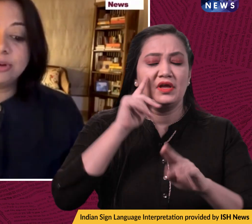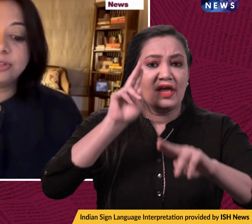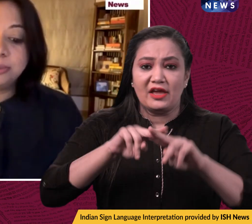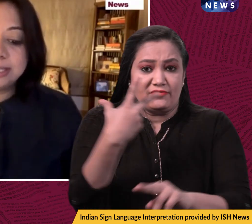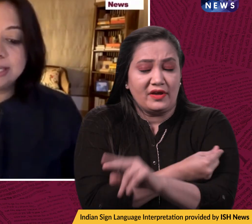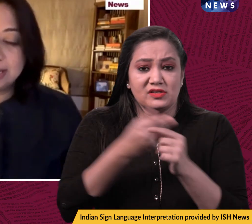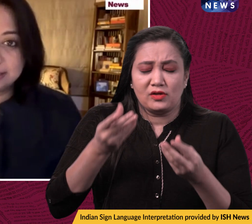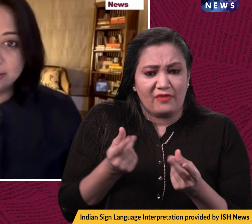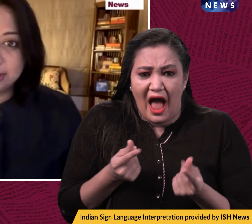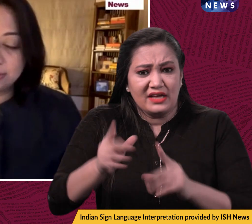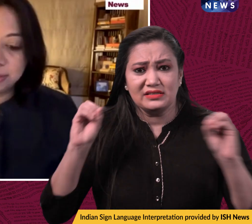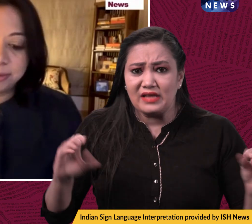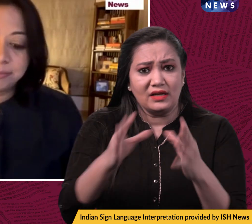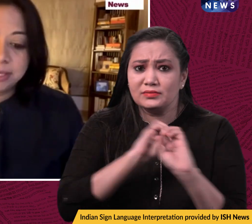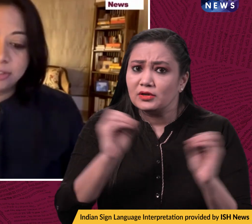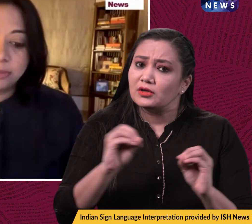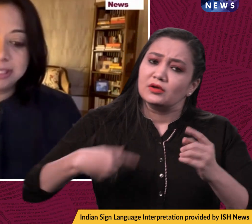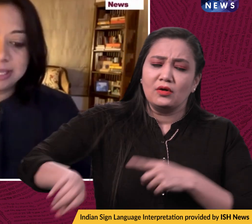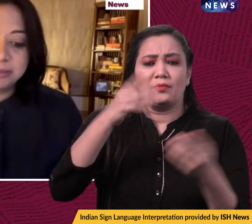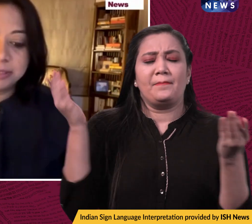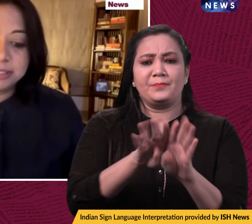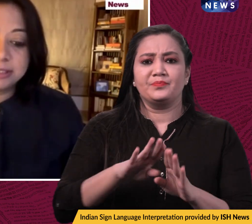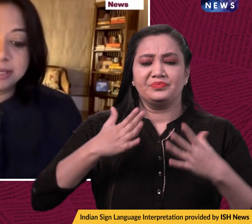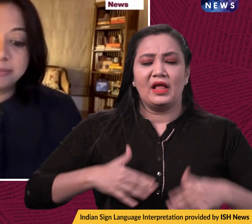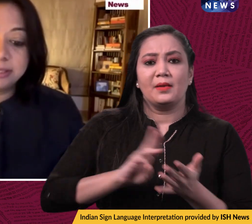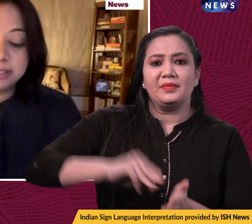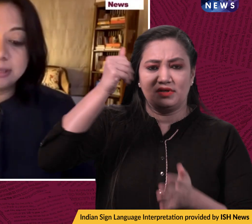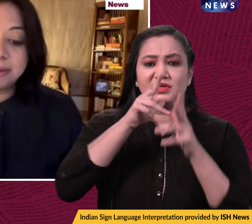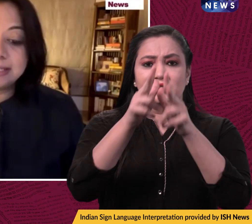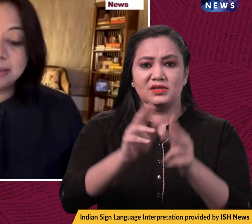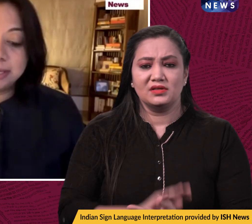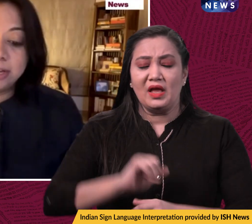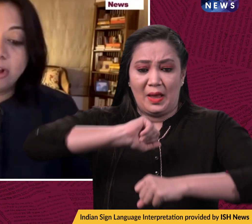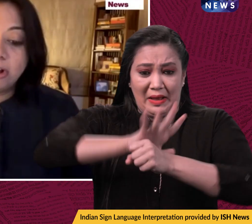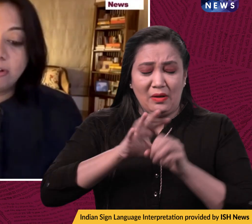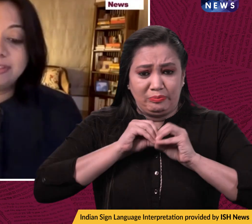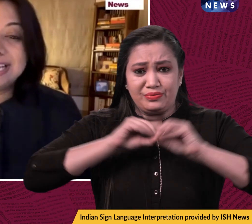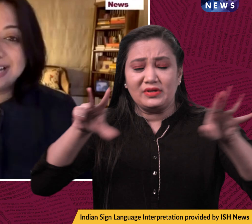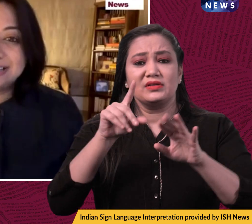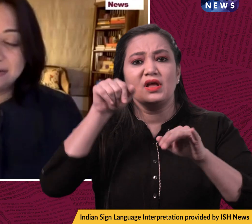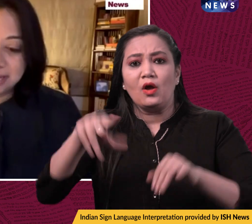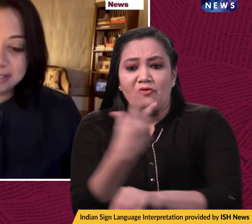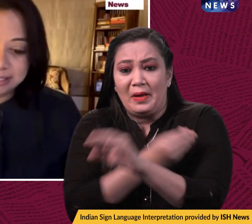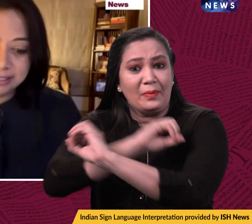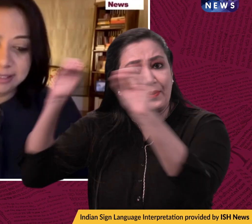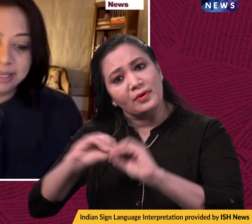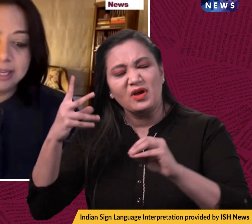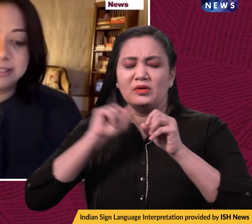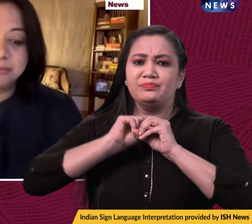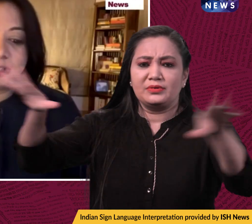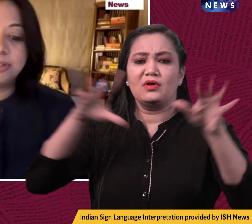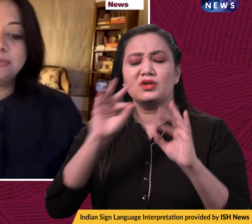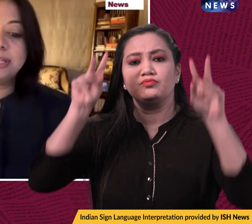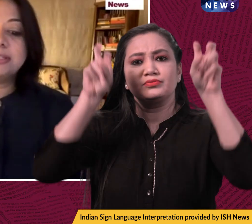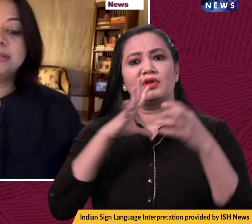vaccinations do not quickly accelerate. Remember, Germany's health minister dubbed this the pandemic of the unvaccinated,